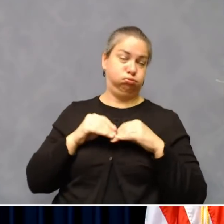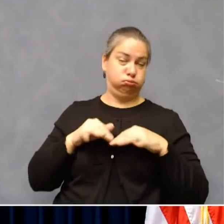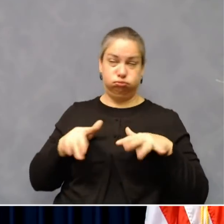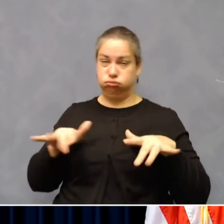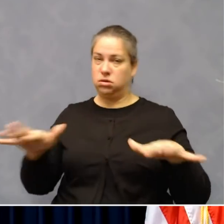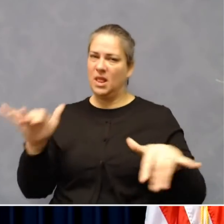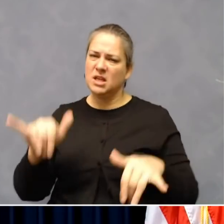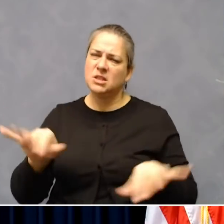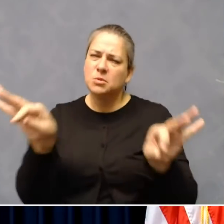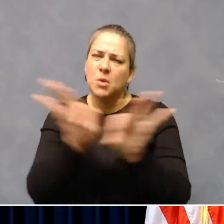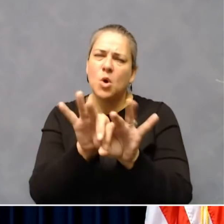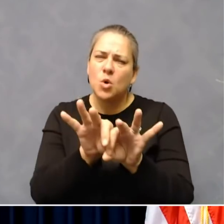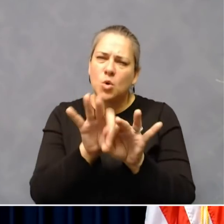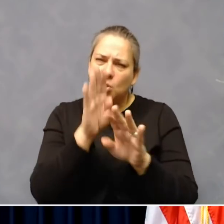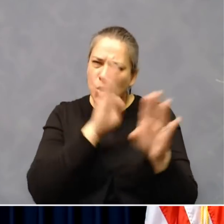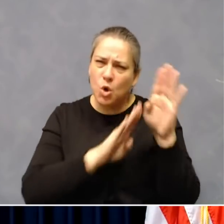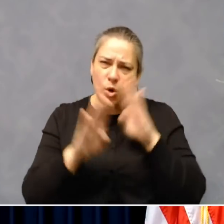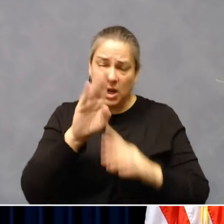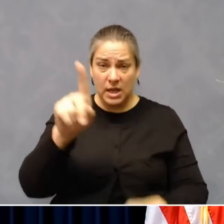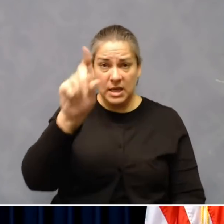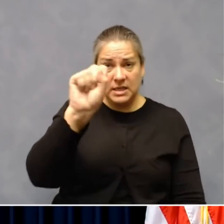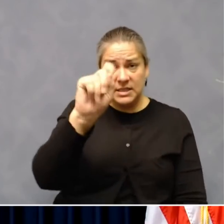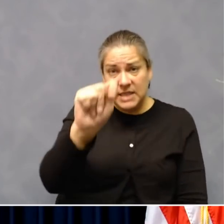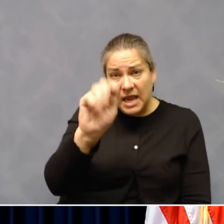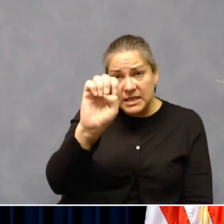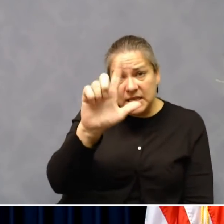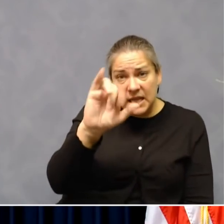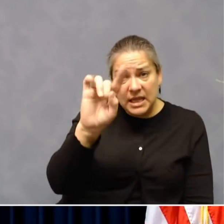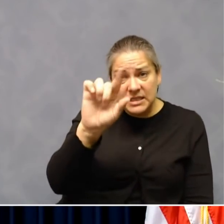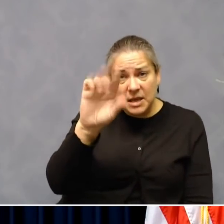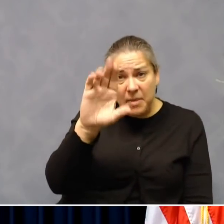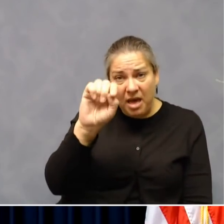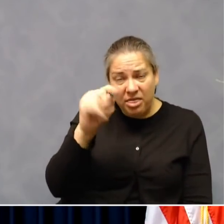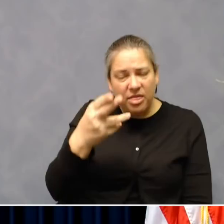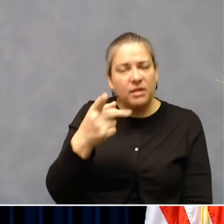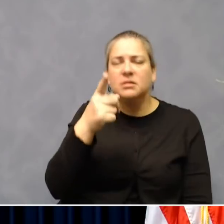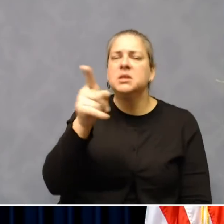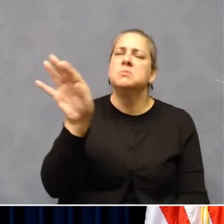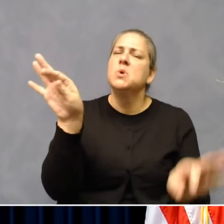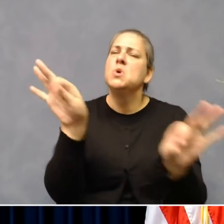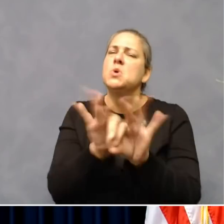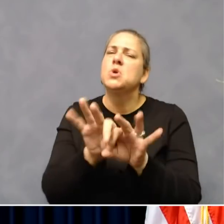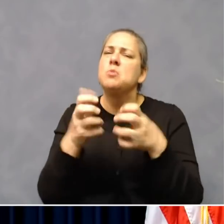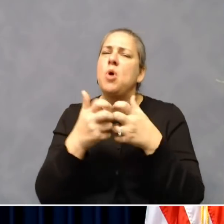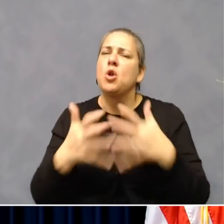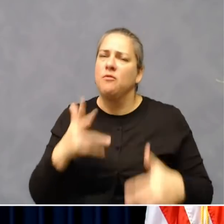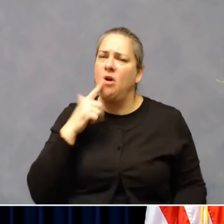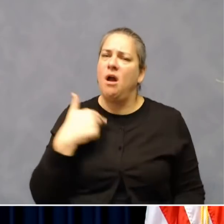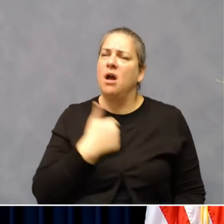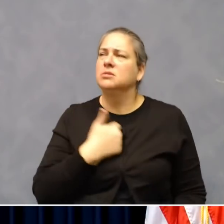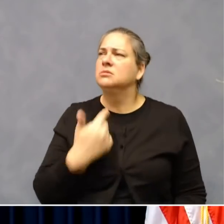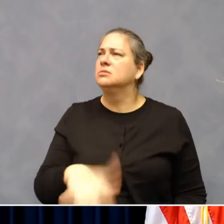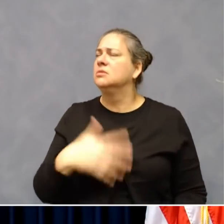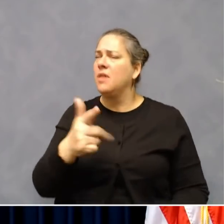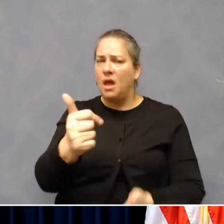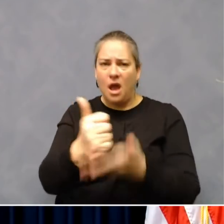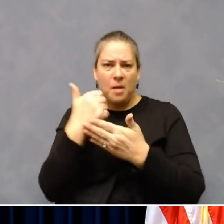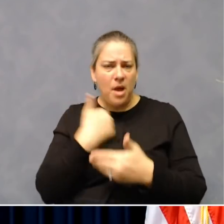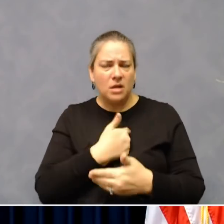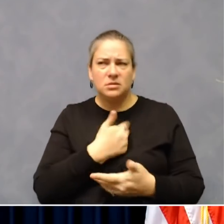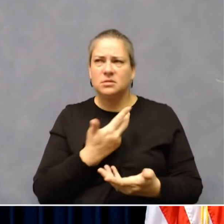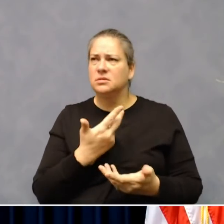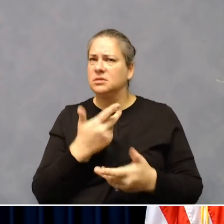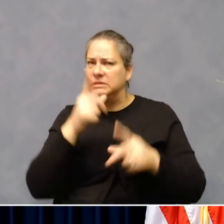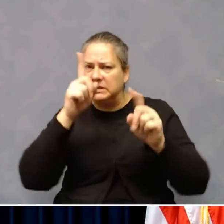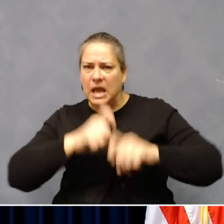great partner throughout this they are helping us with our testing they have been real leaders all of our